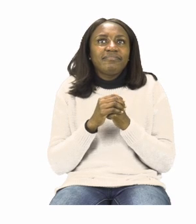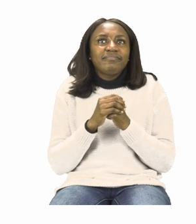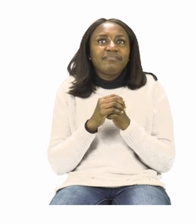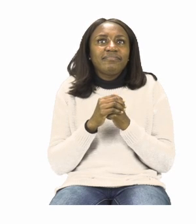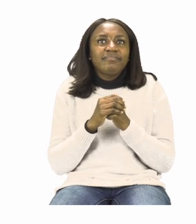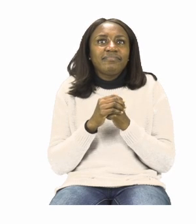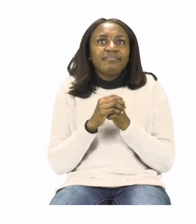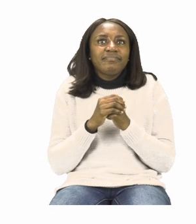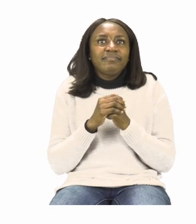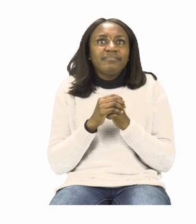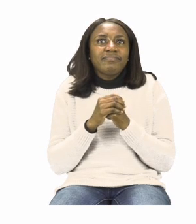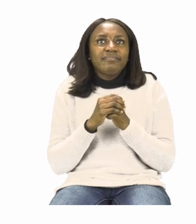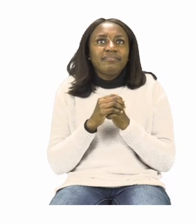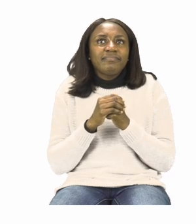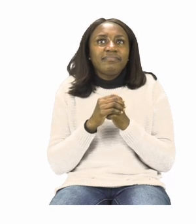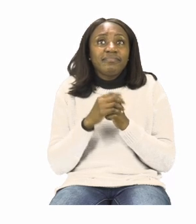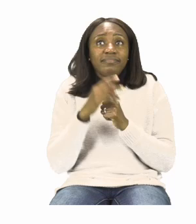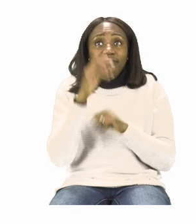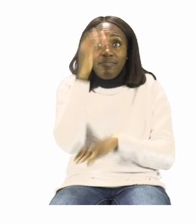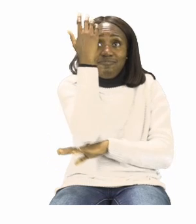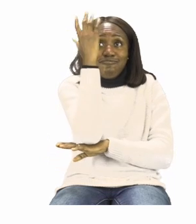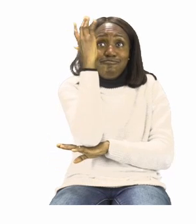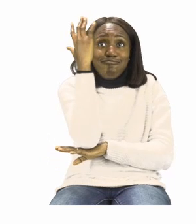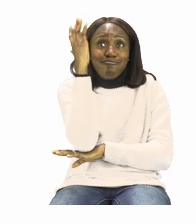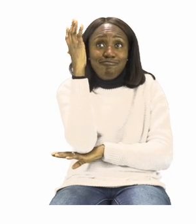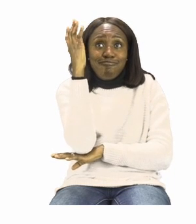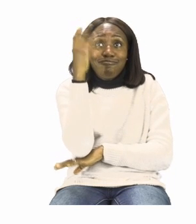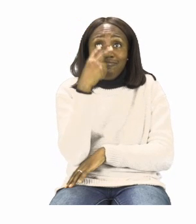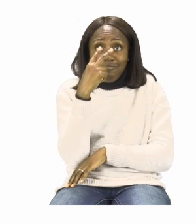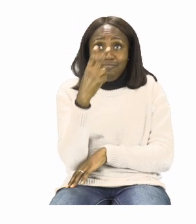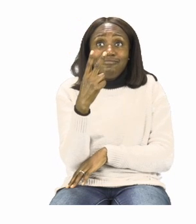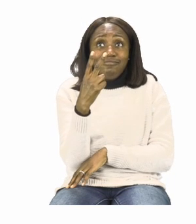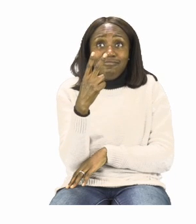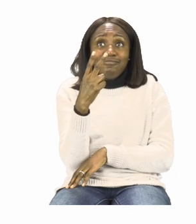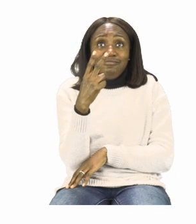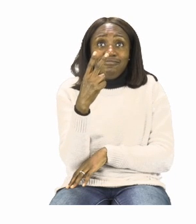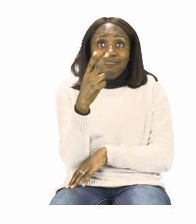Do you see a tree in the picture?